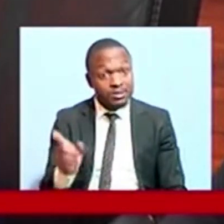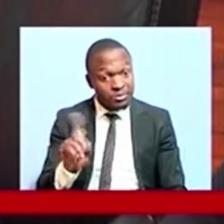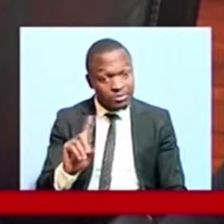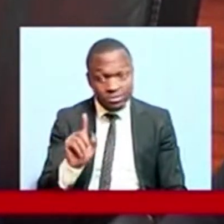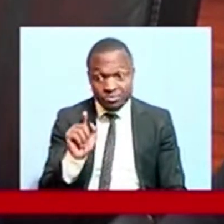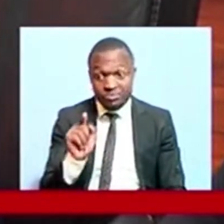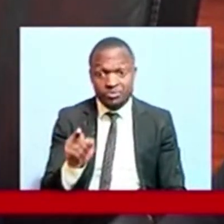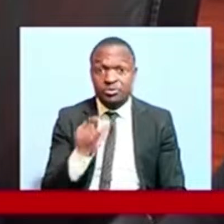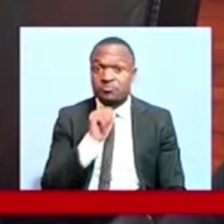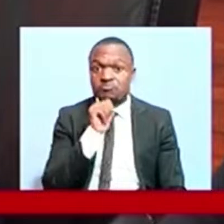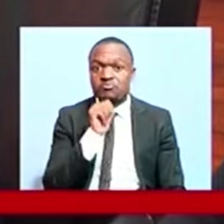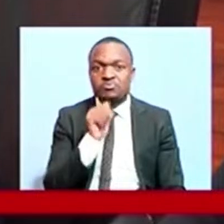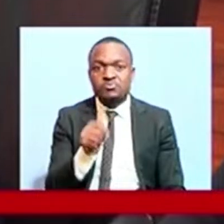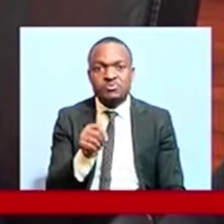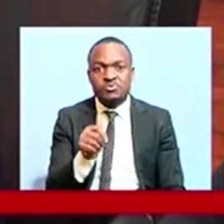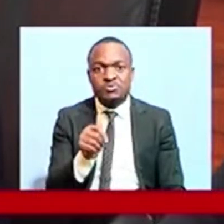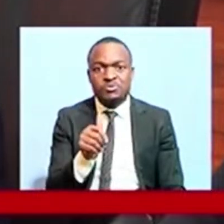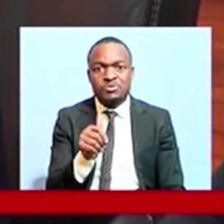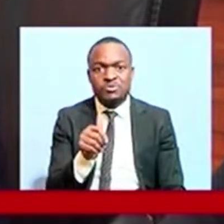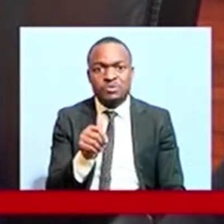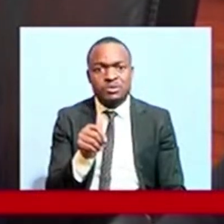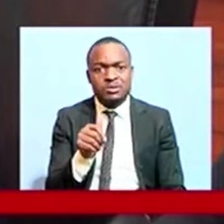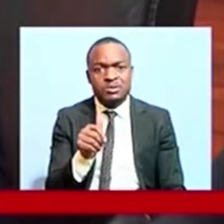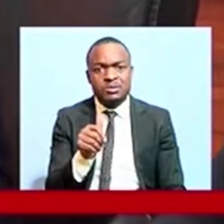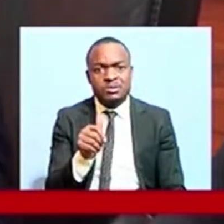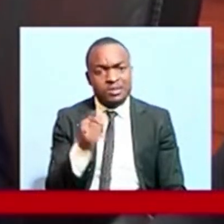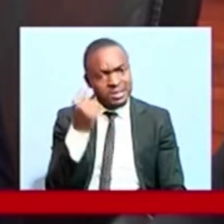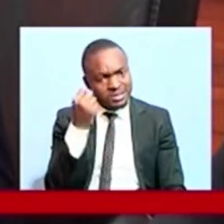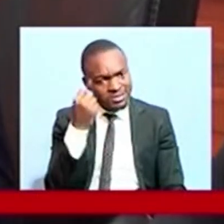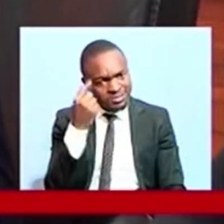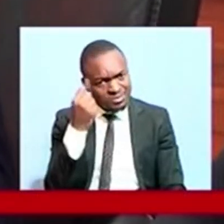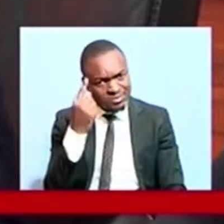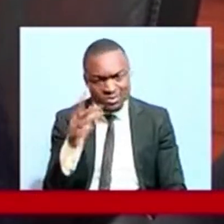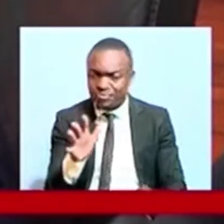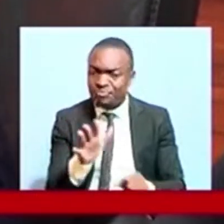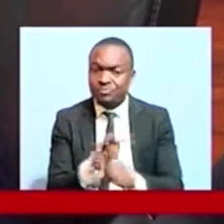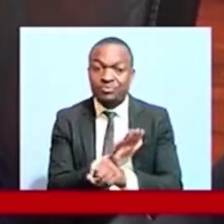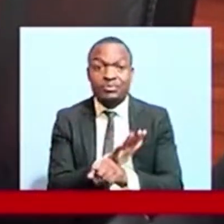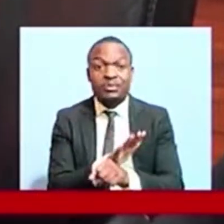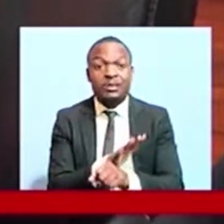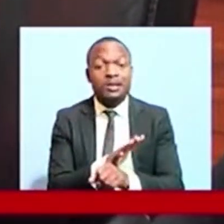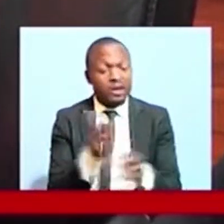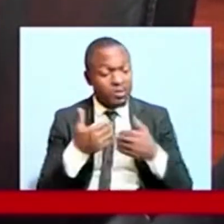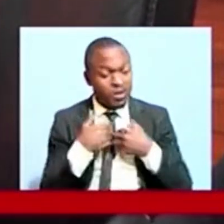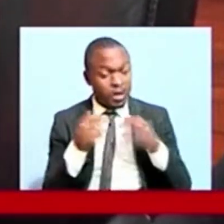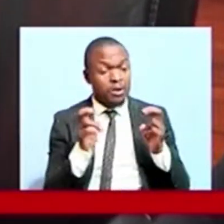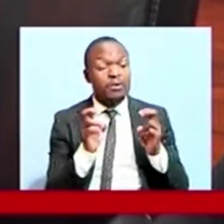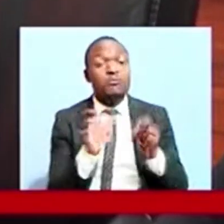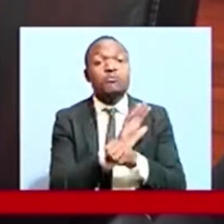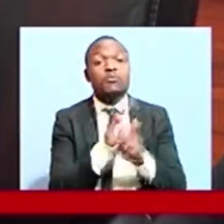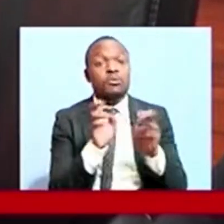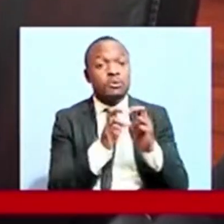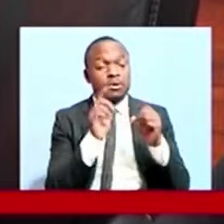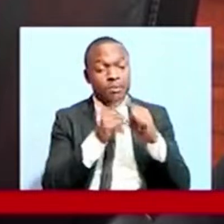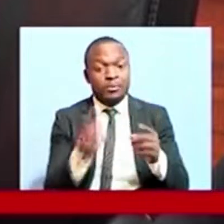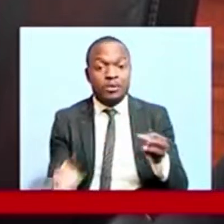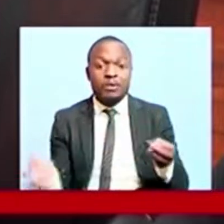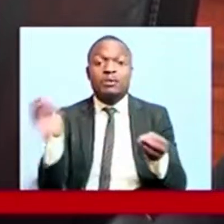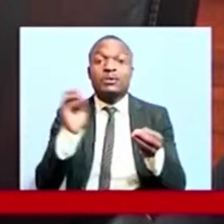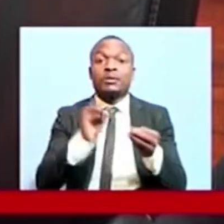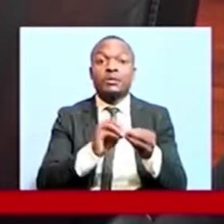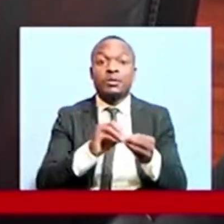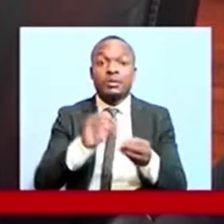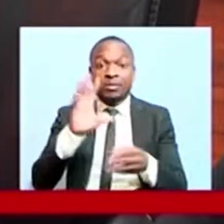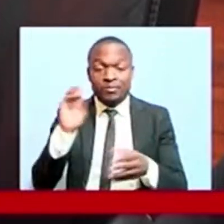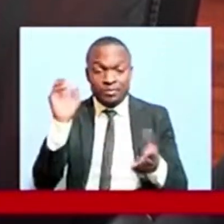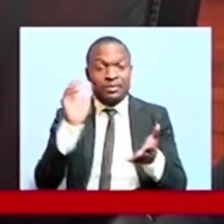not getting it, Chair. They're saying there was a full contract. But again, we just added the 50 pin so that he